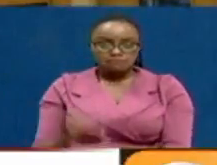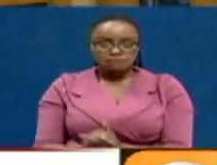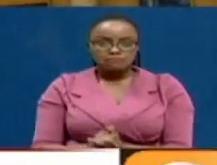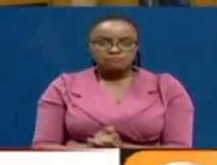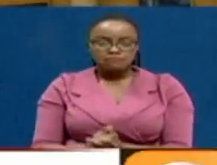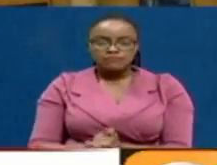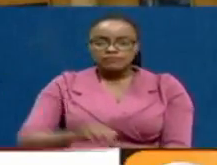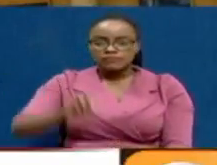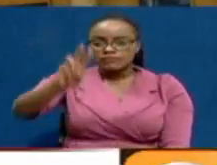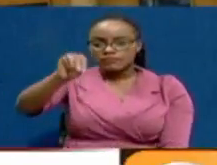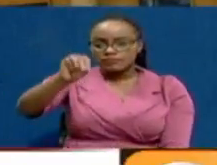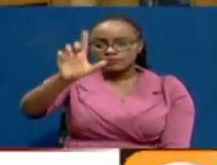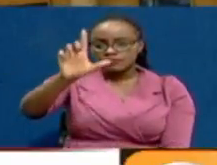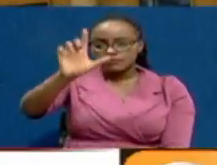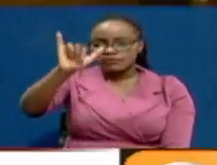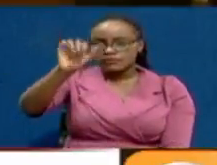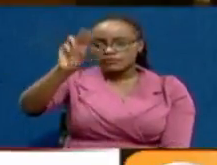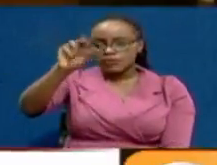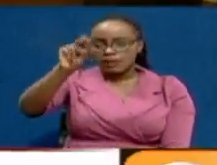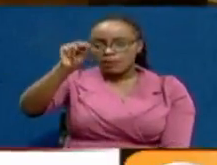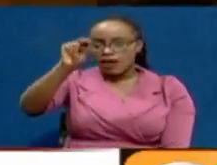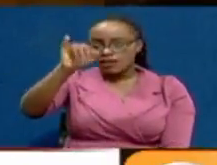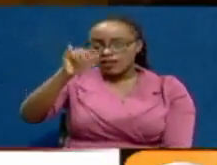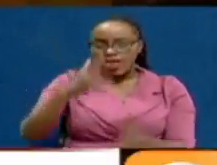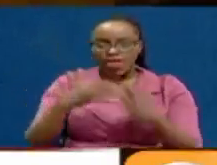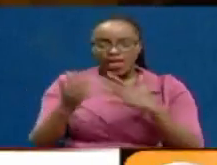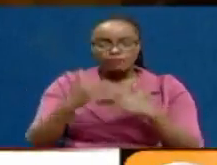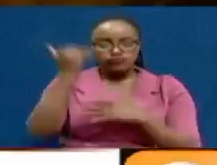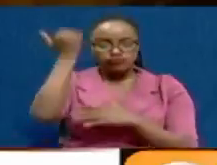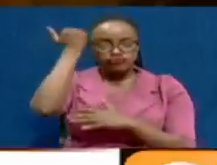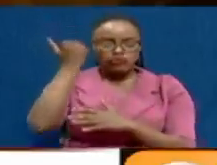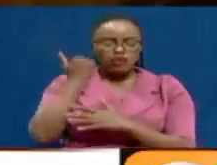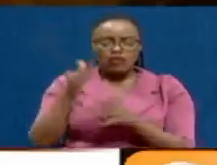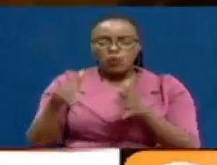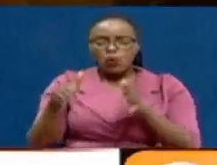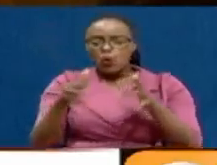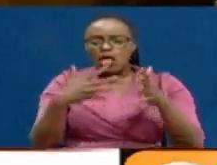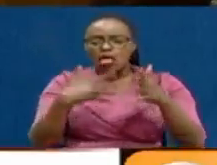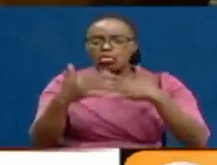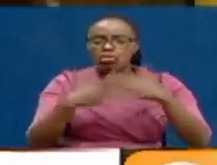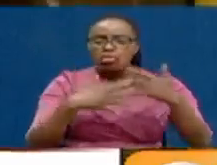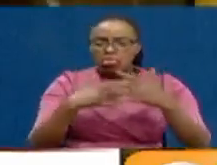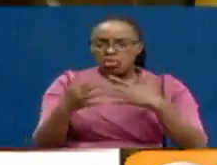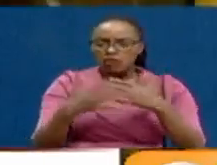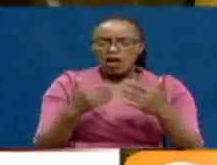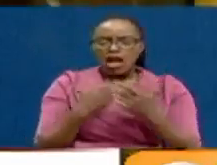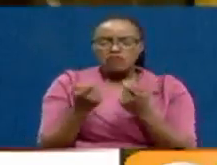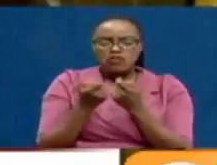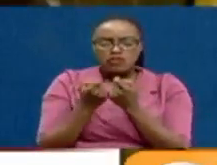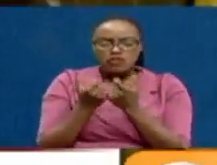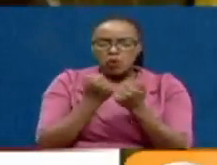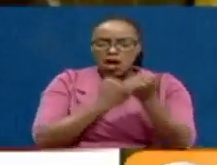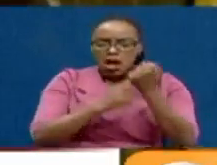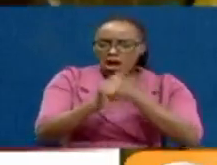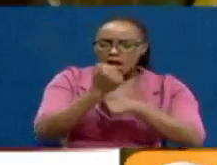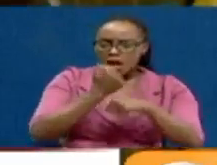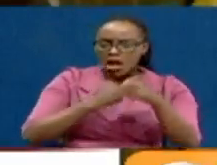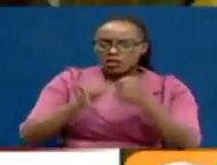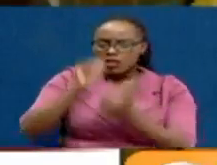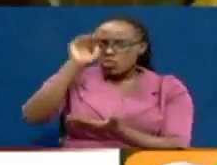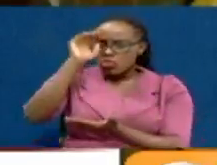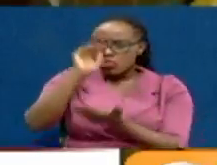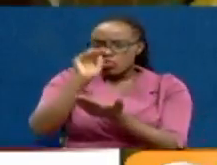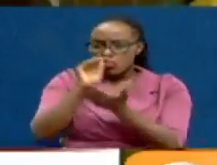At the Milimani Law Courts, empty courtrooms and deserted corridors, evidence of minimum activity and